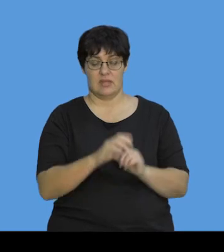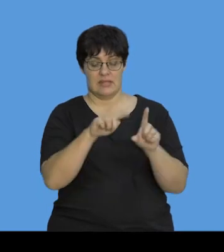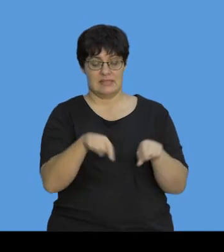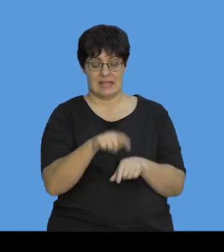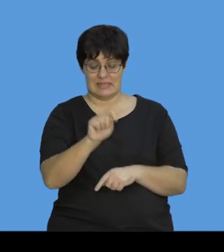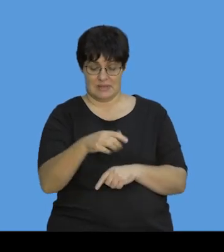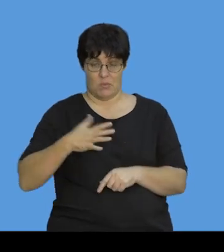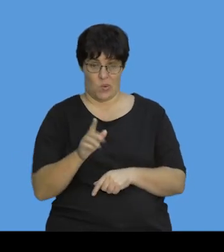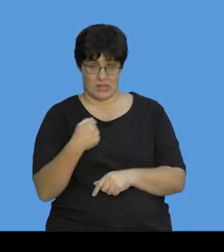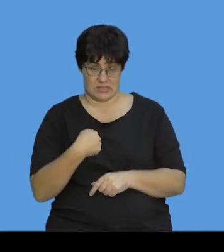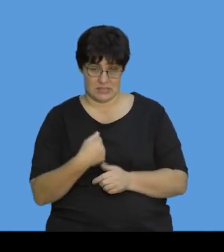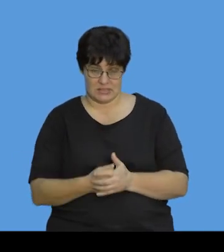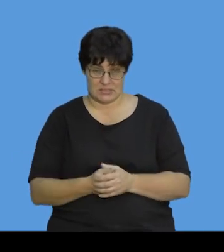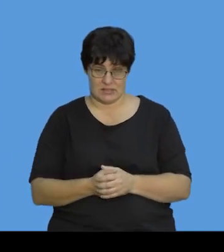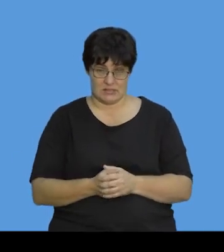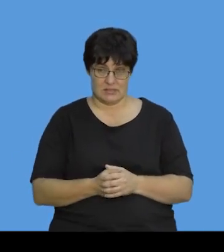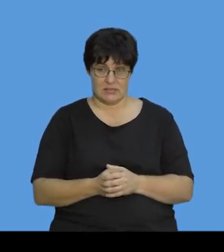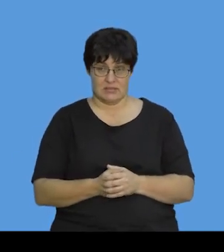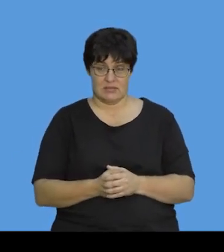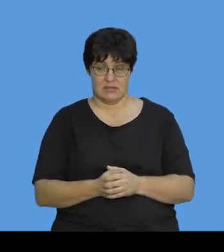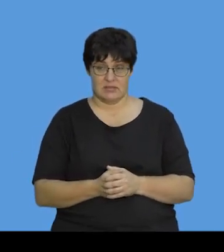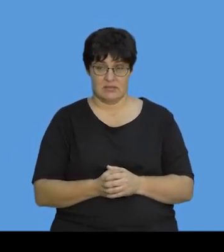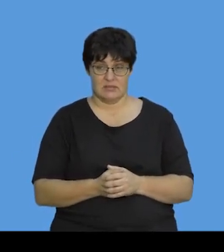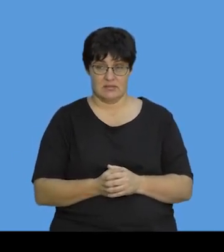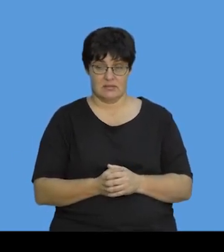Delta T is what I'm looking for.